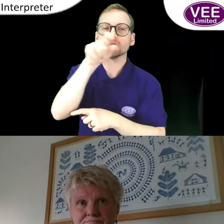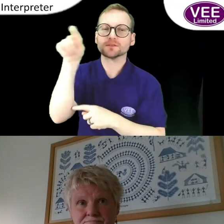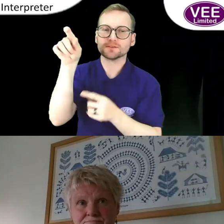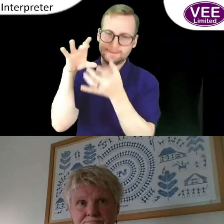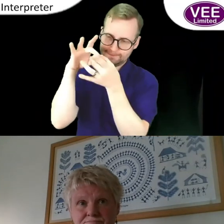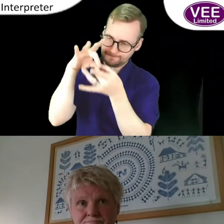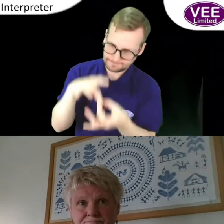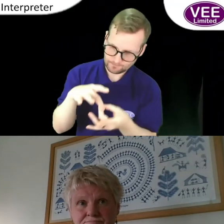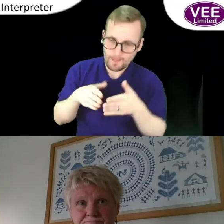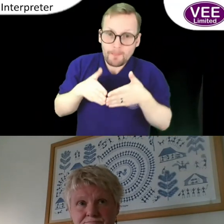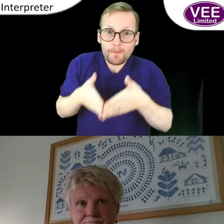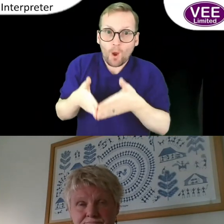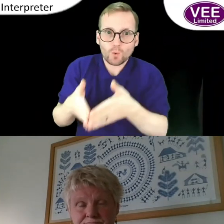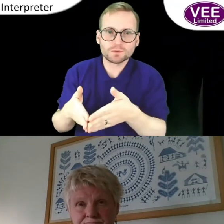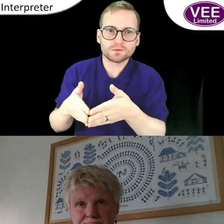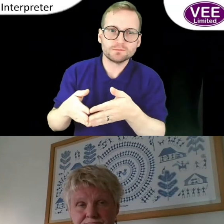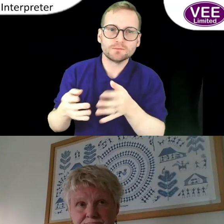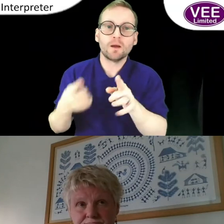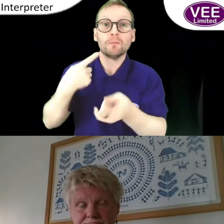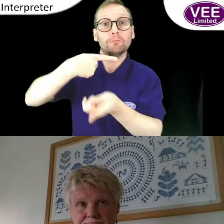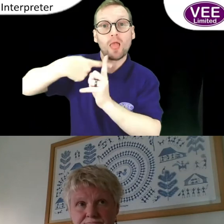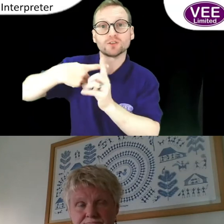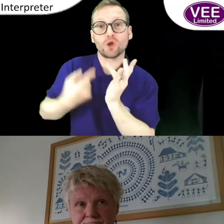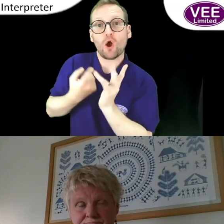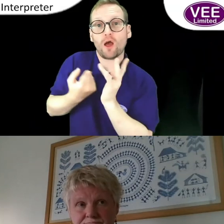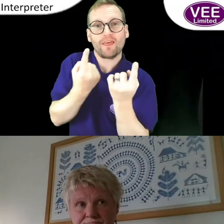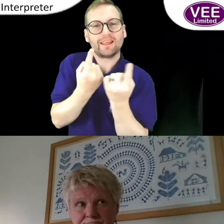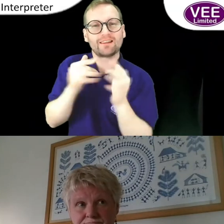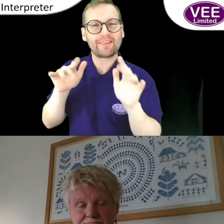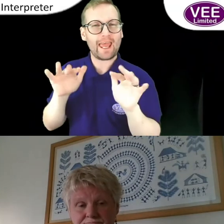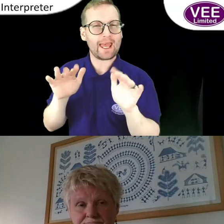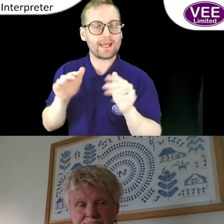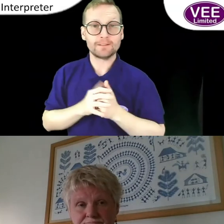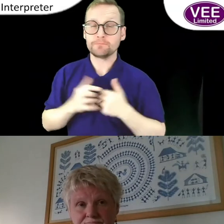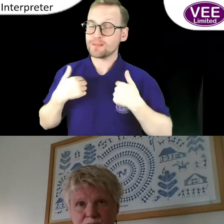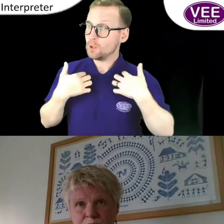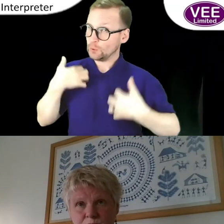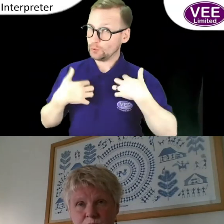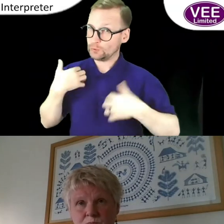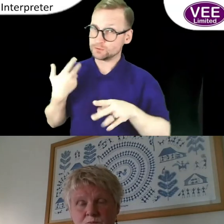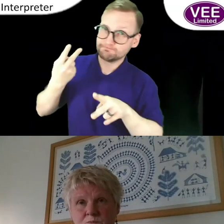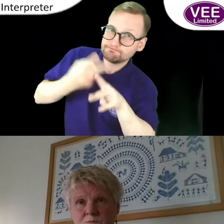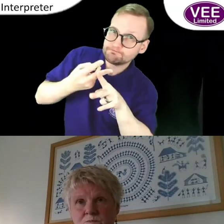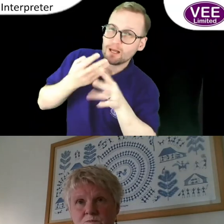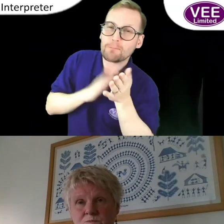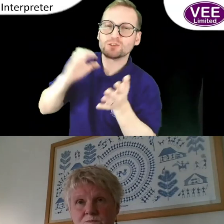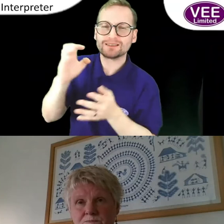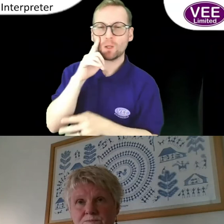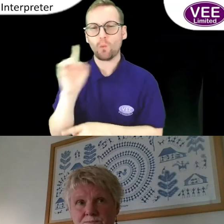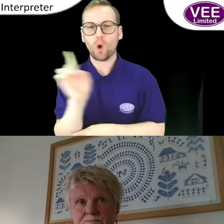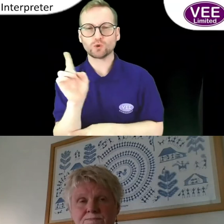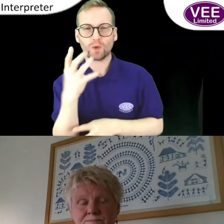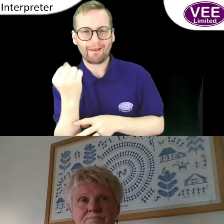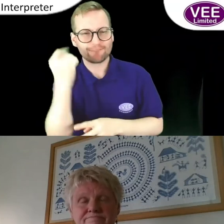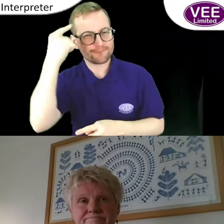other object in the gallery and in the boat. But I am I'm really looking forward to see what else you have in